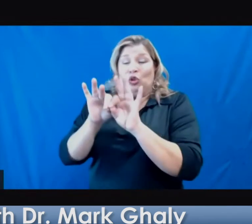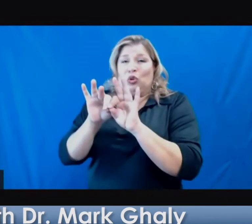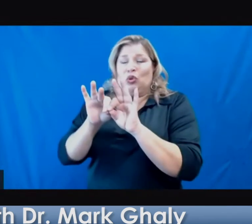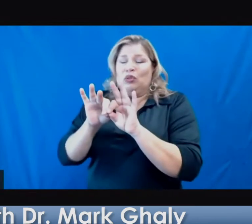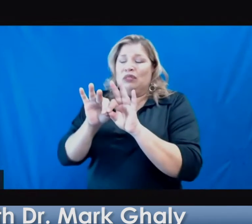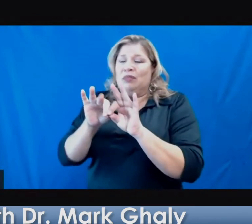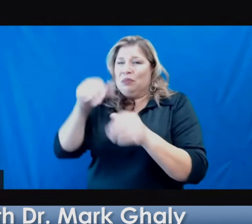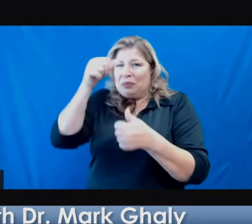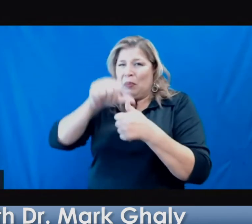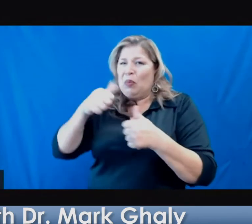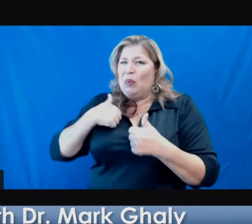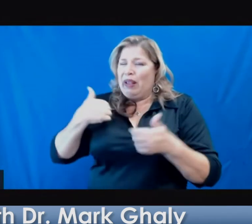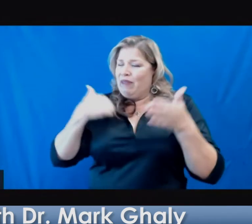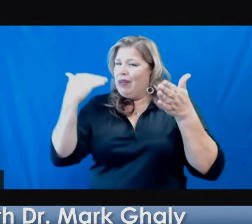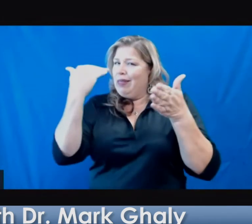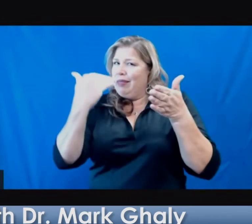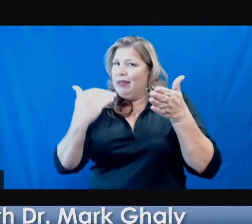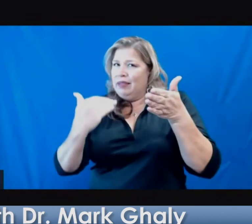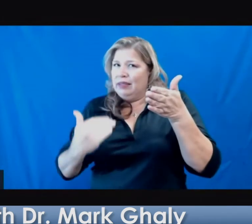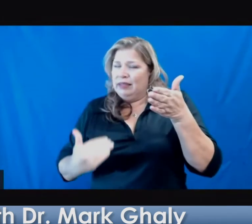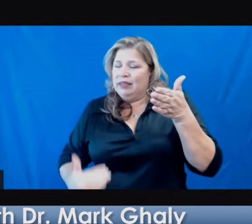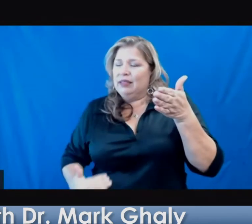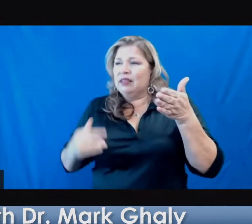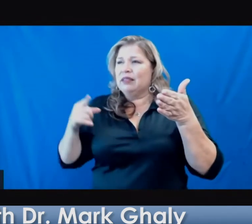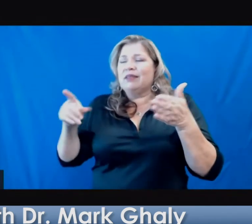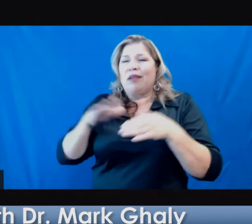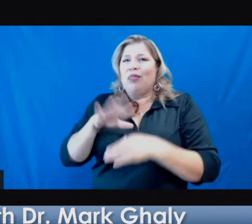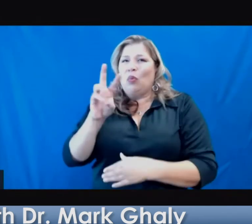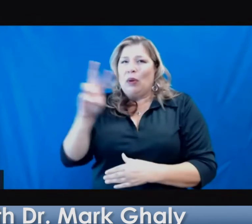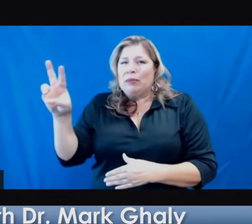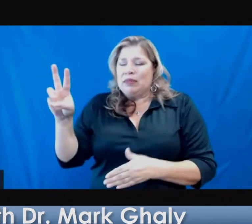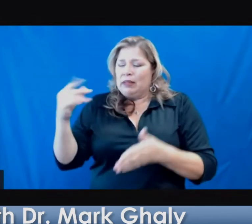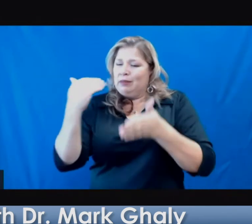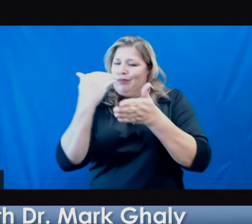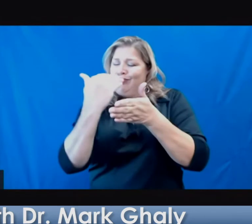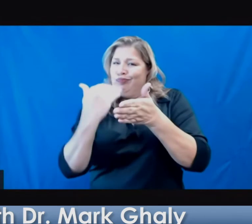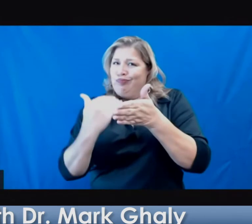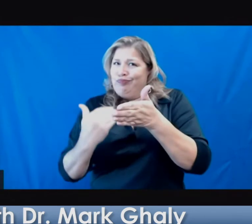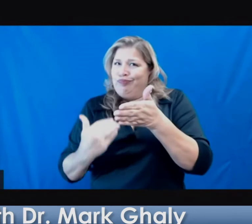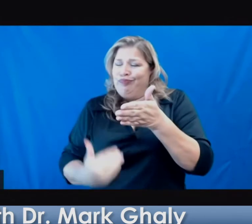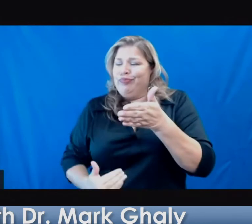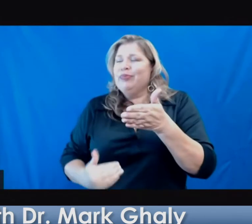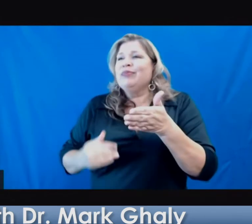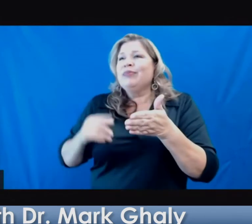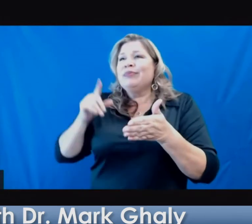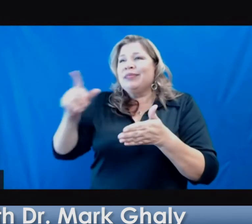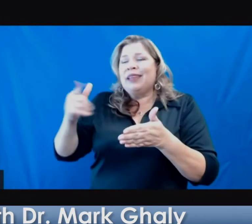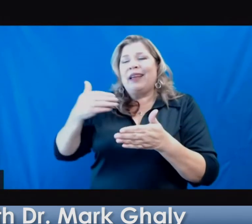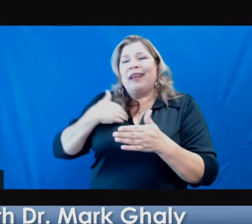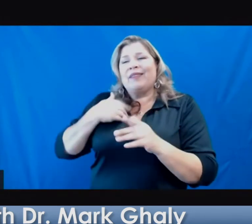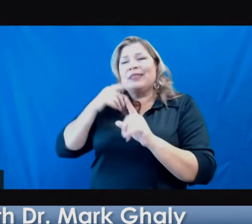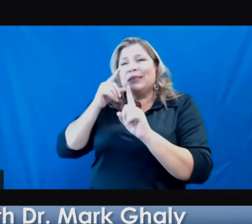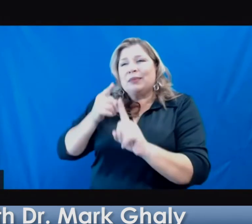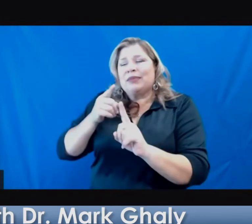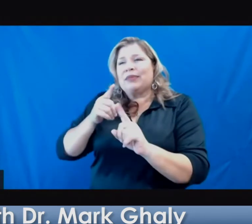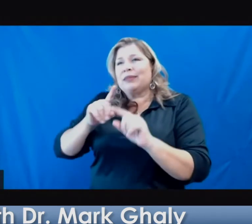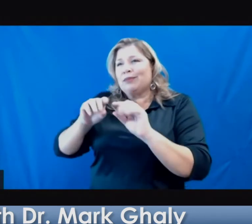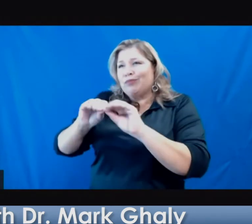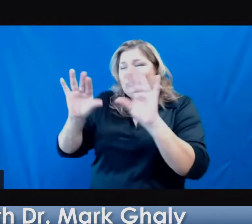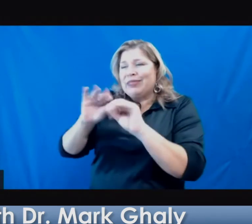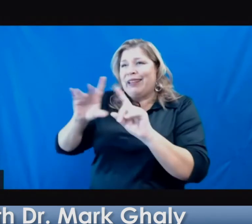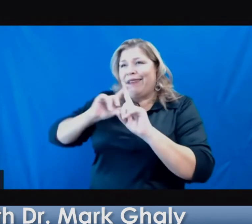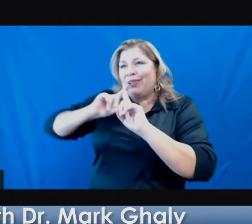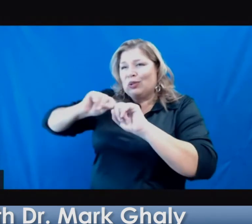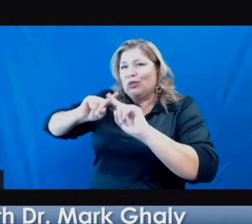the website. We'll be posting them with our sort of questions about this order, specifically describing which those are.